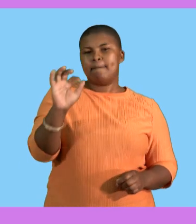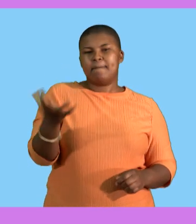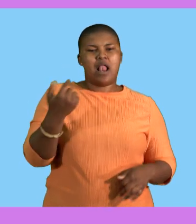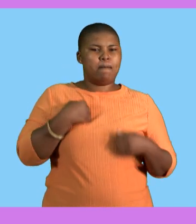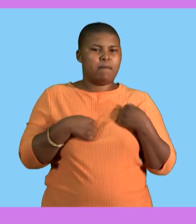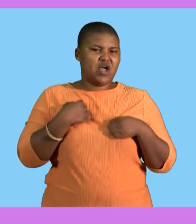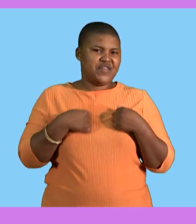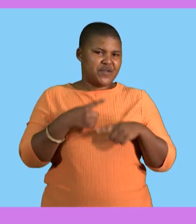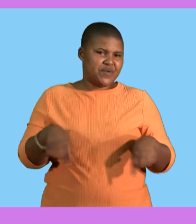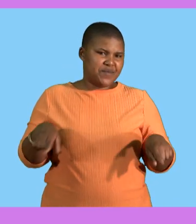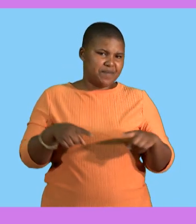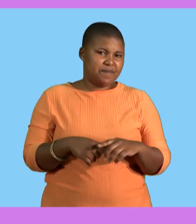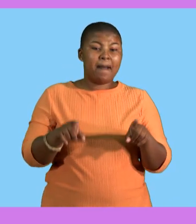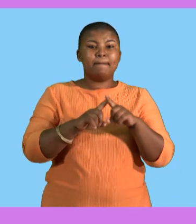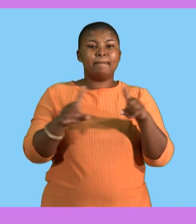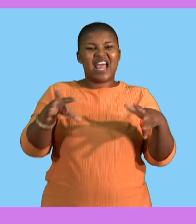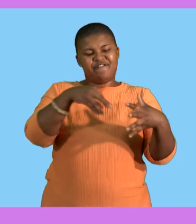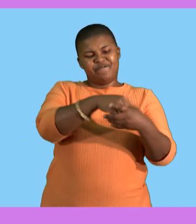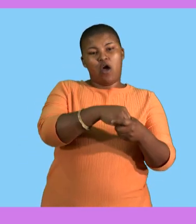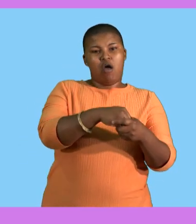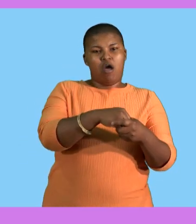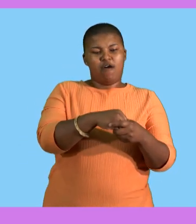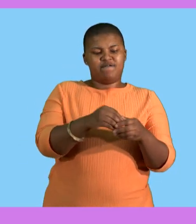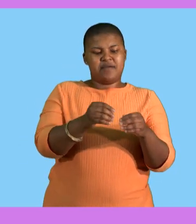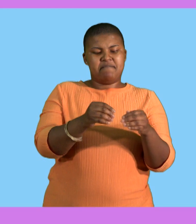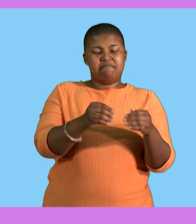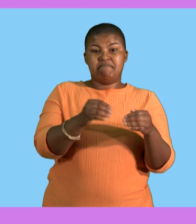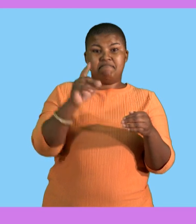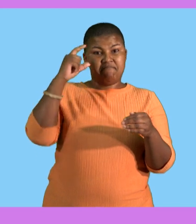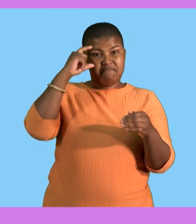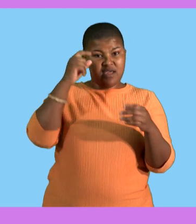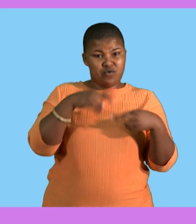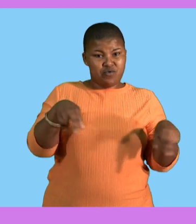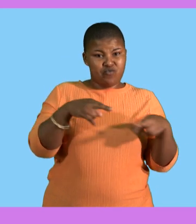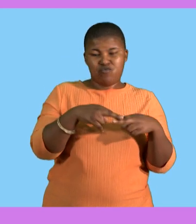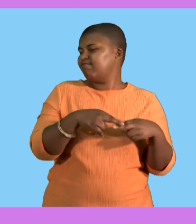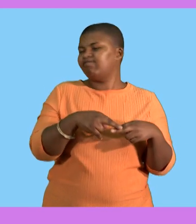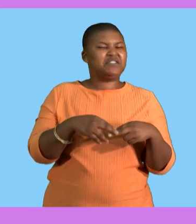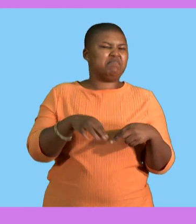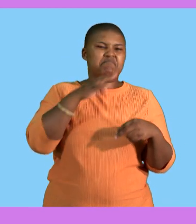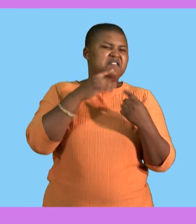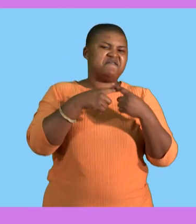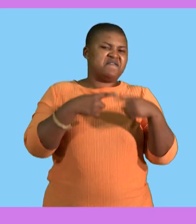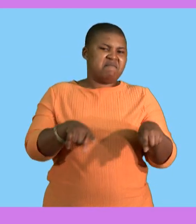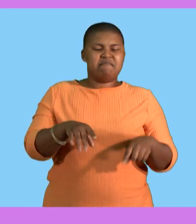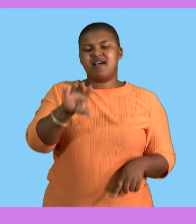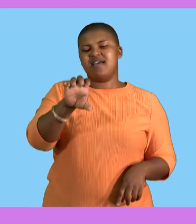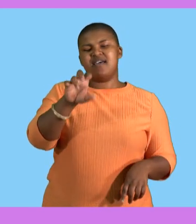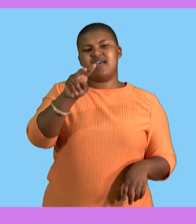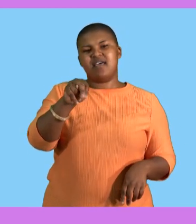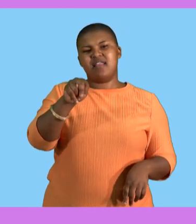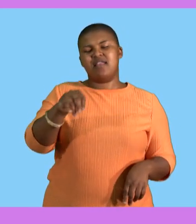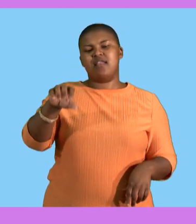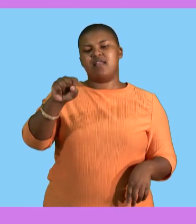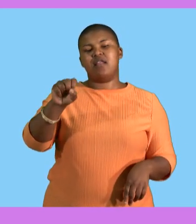bathroom, and it's not connected directly to a bedroom, so it's not en suite. And then